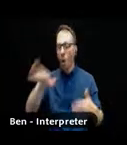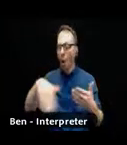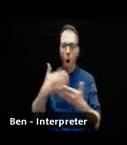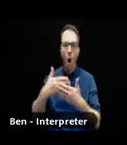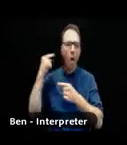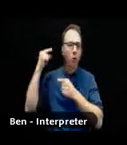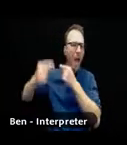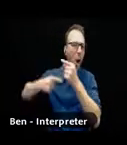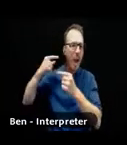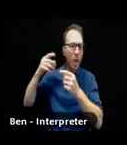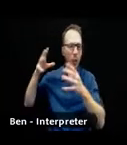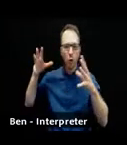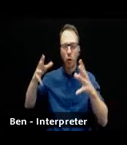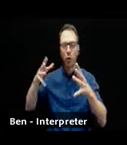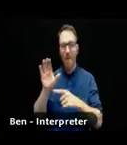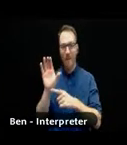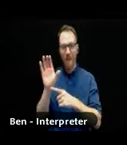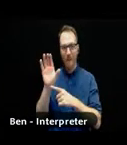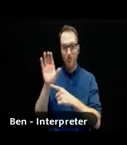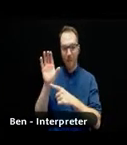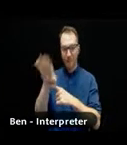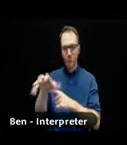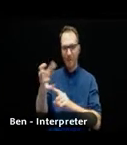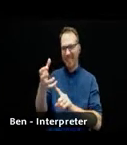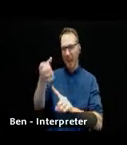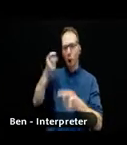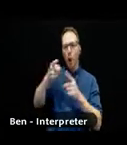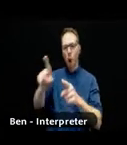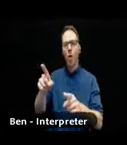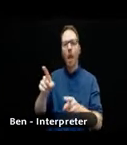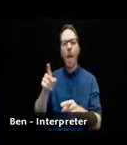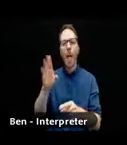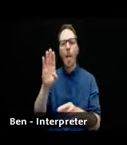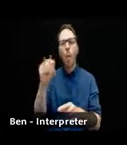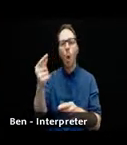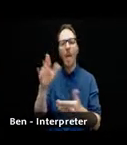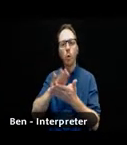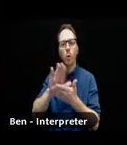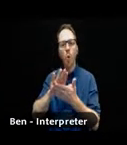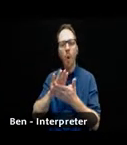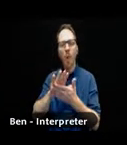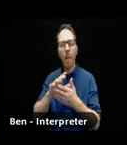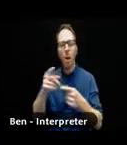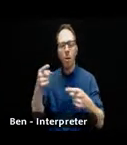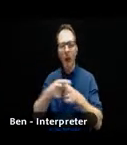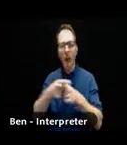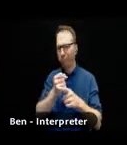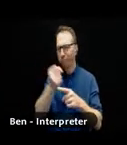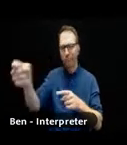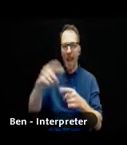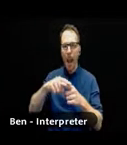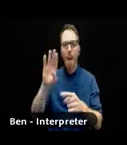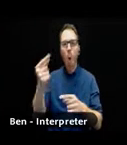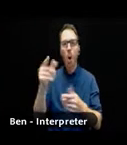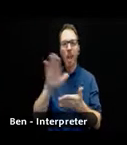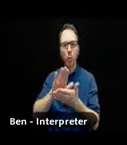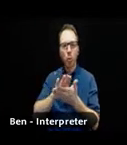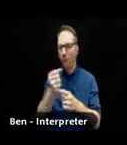was forcibly taken away during the boarding school crisis in Canada and placed in boarding schools where the children there